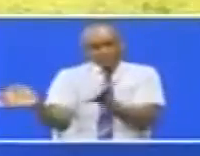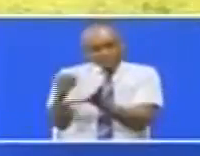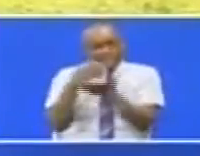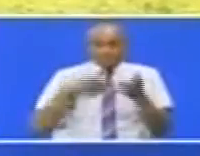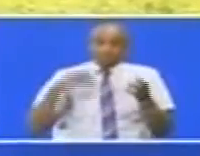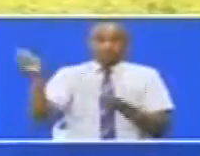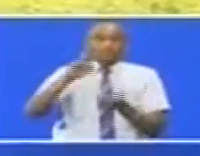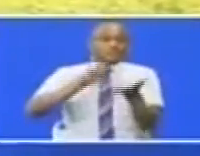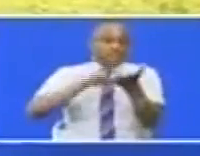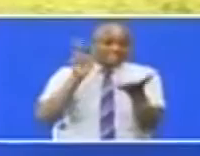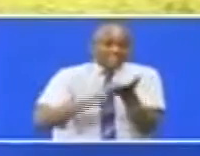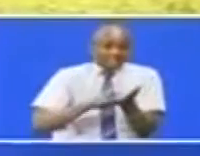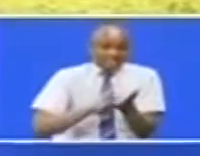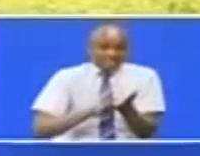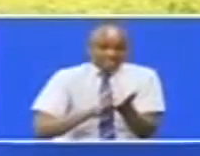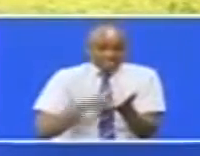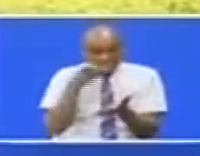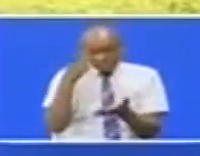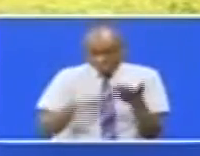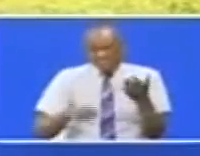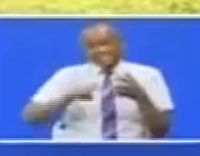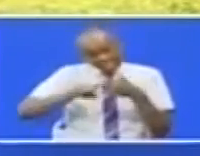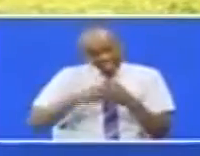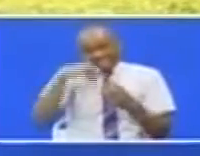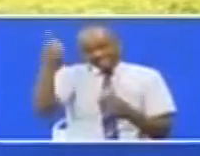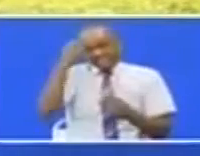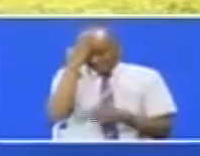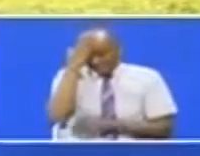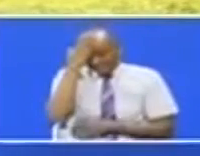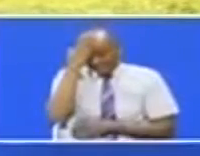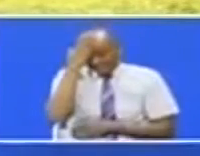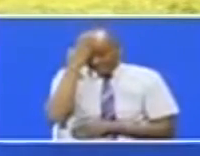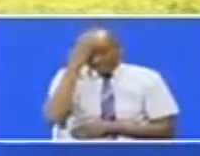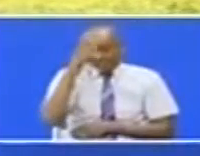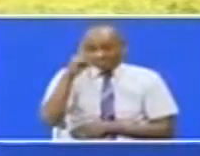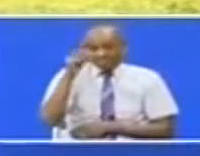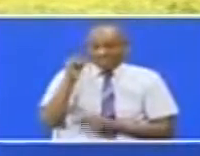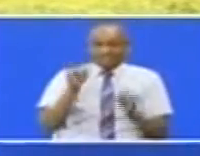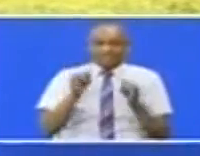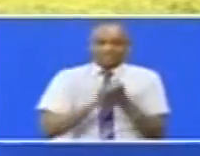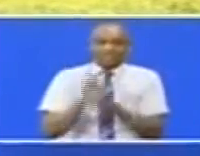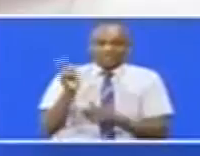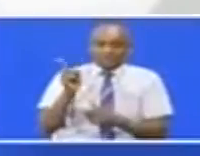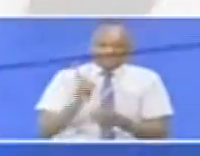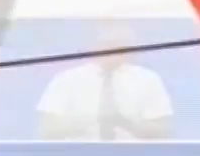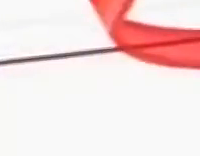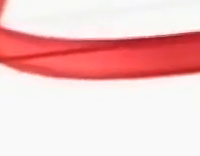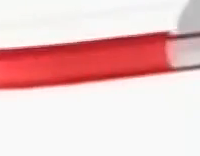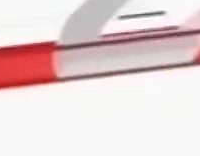mobilization, ahead of that exercise slated to start from next Monday. Murimi Mwangi, KTN News, in Nairobi.